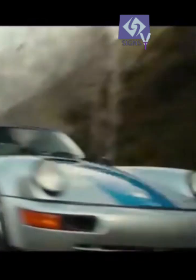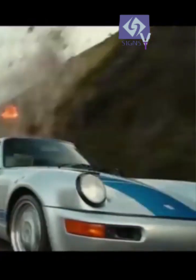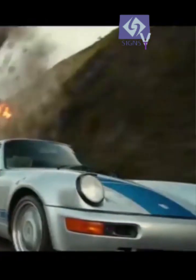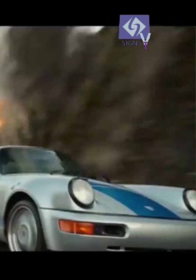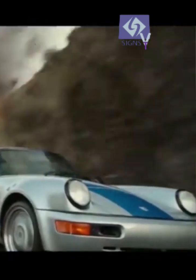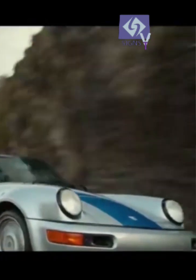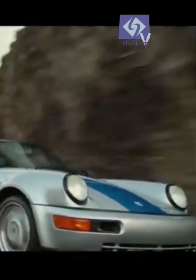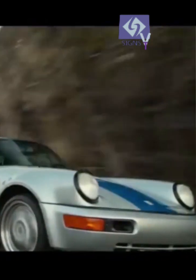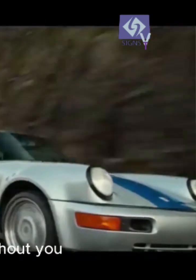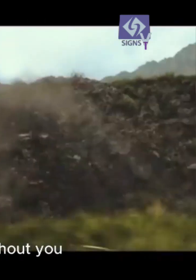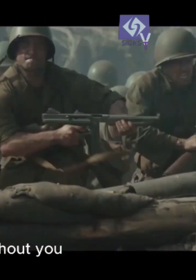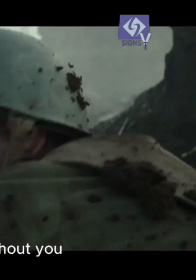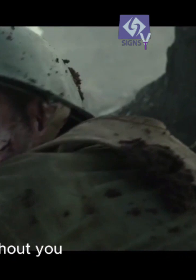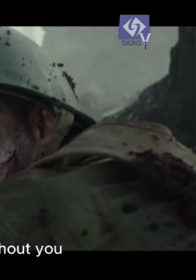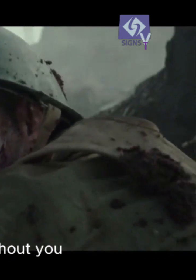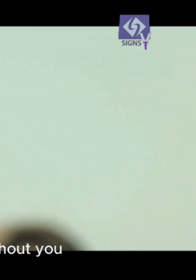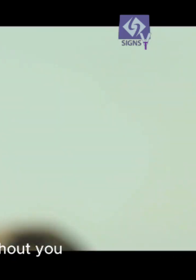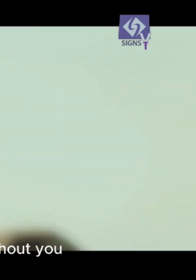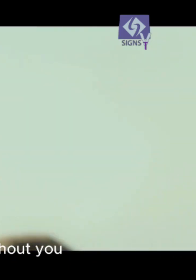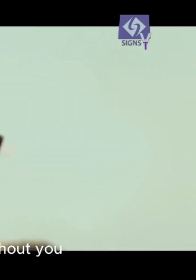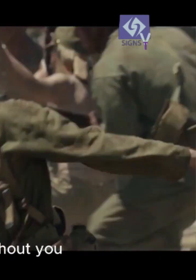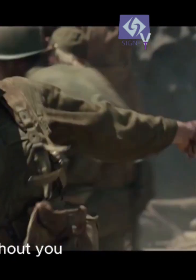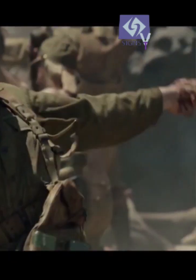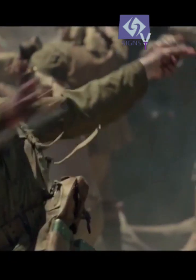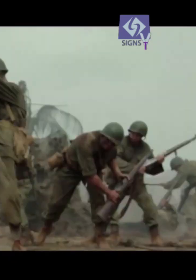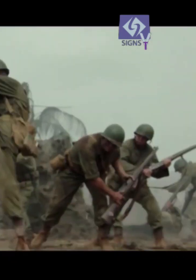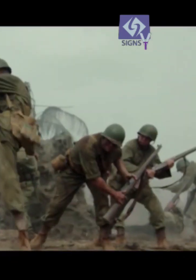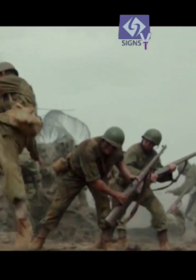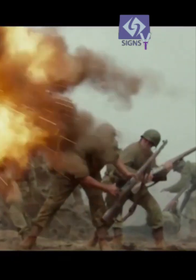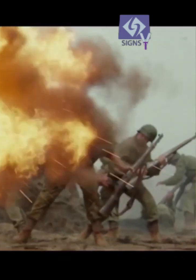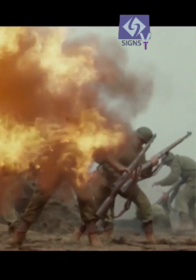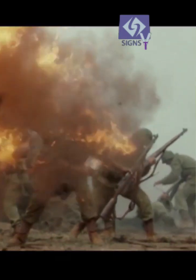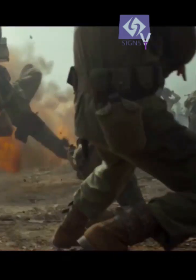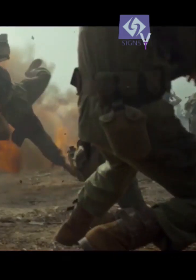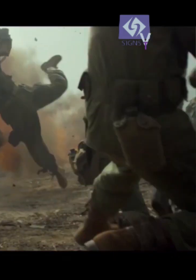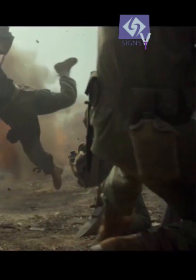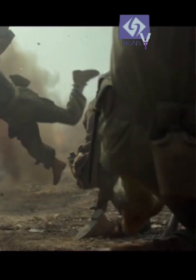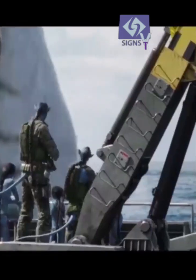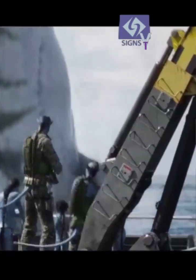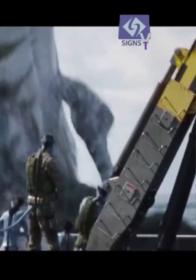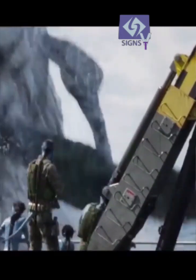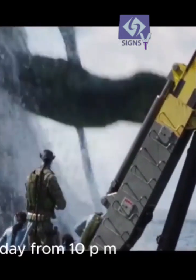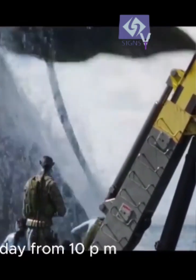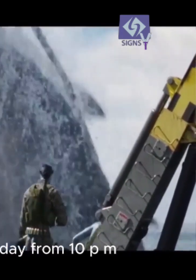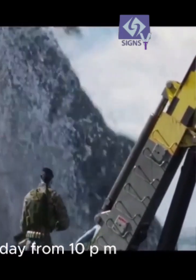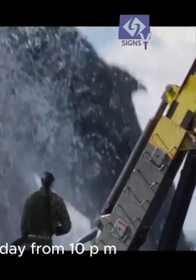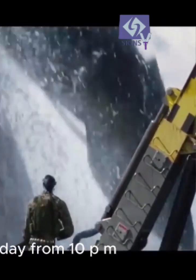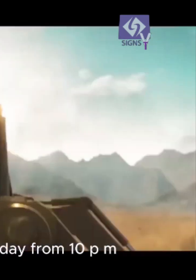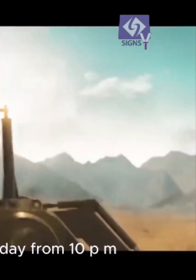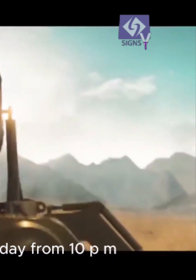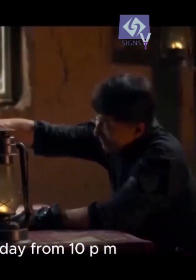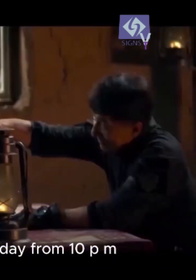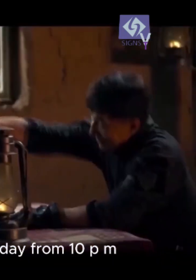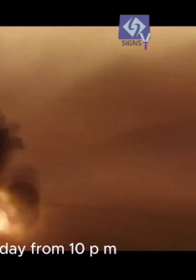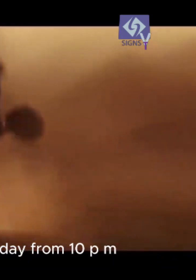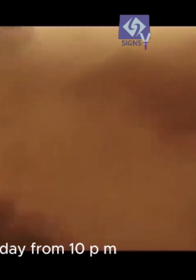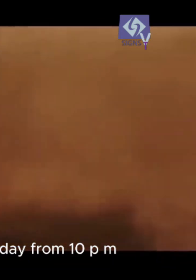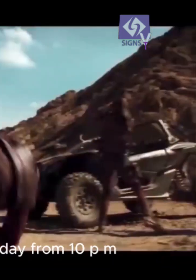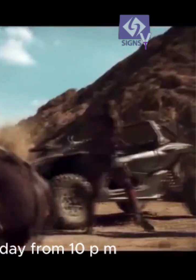You want captivating action, crazy plot twists, and nerve-ending drama? My family.